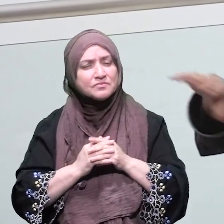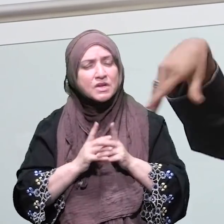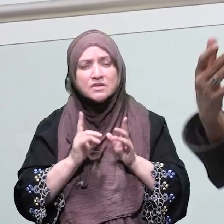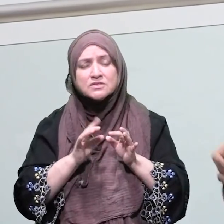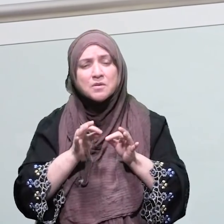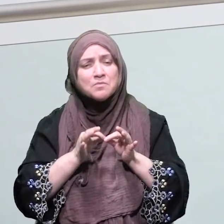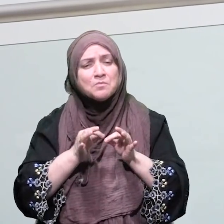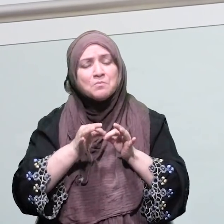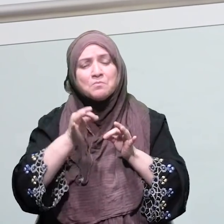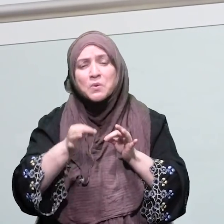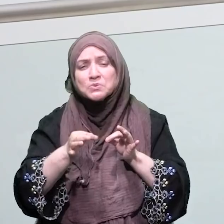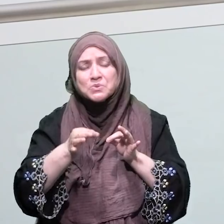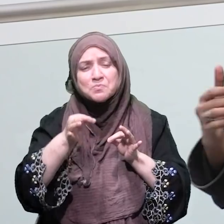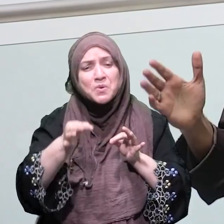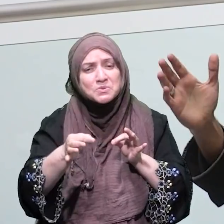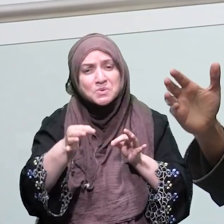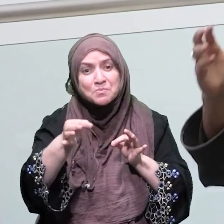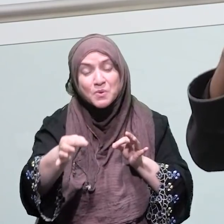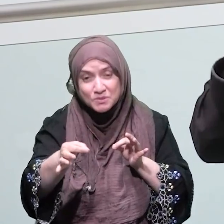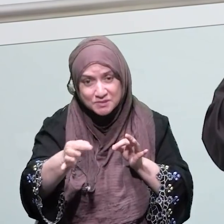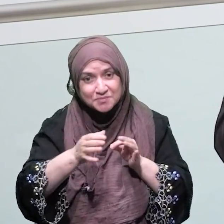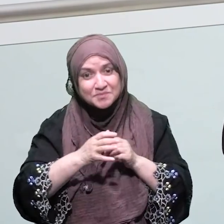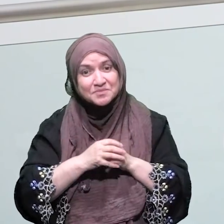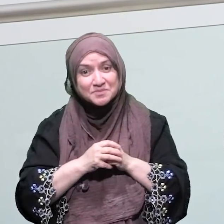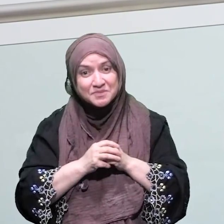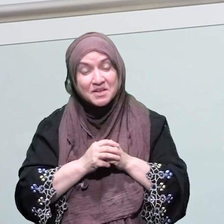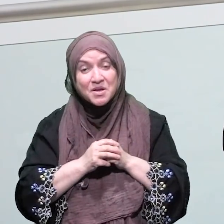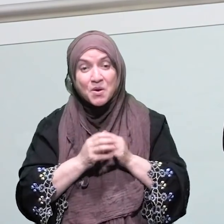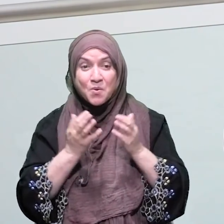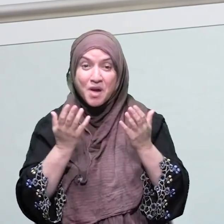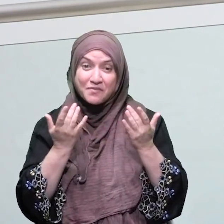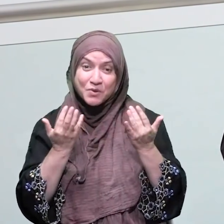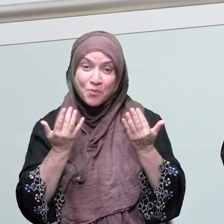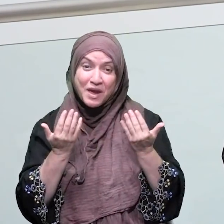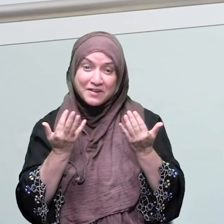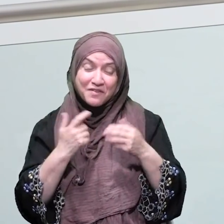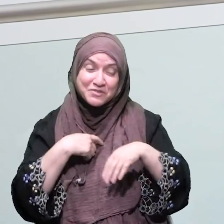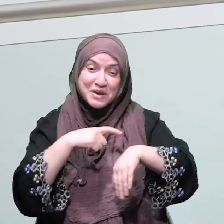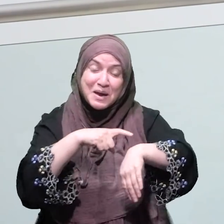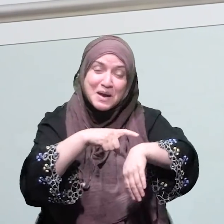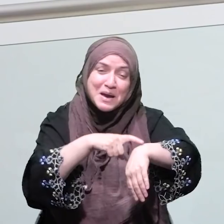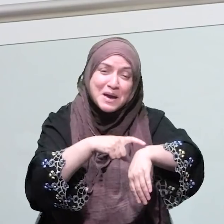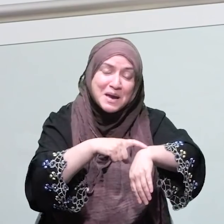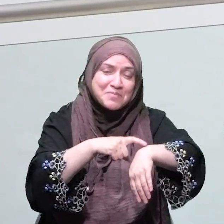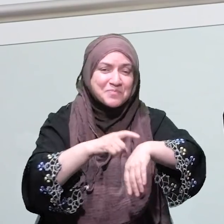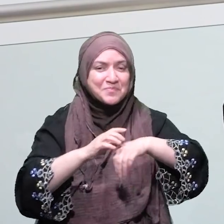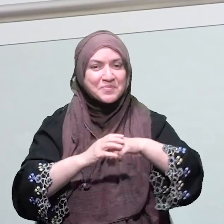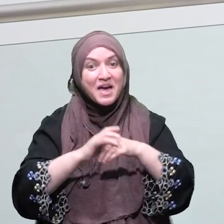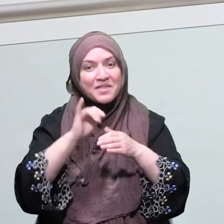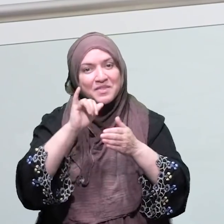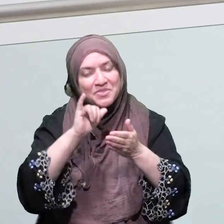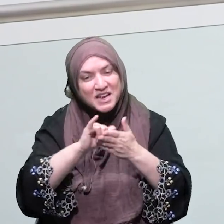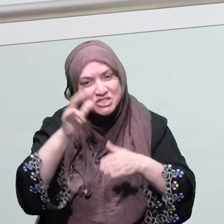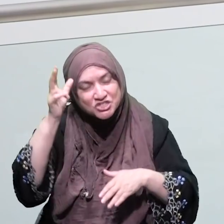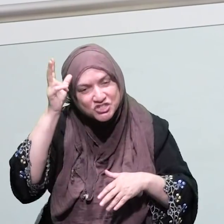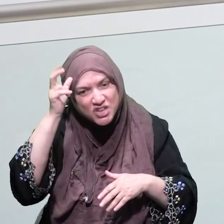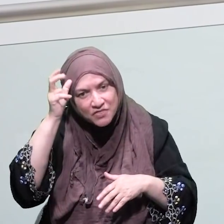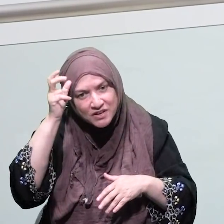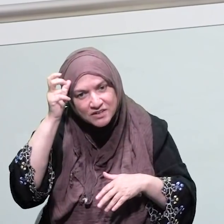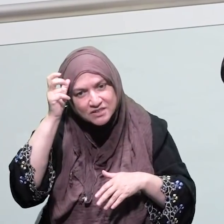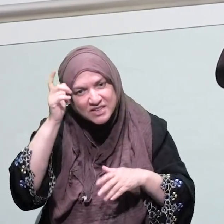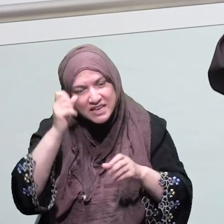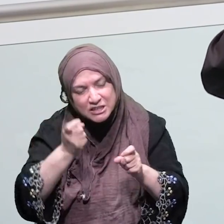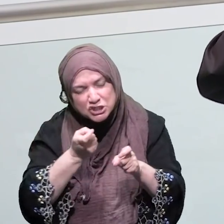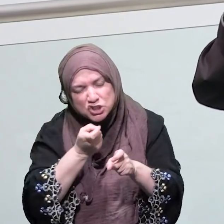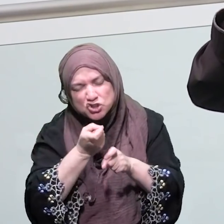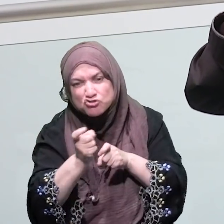Besides, look at everyone else around me. I have time. Procrastination. That's what Shaytan's going to come. He's not going to immediately